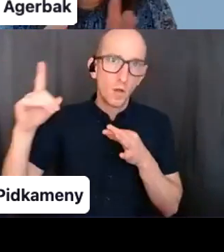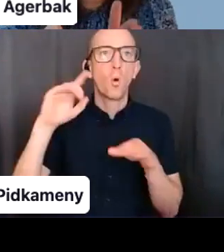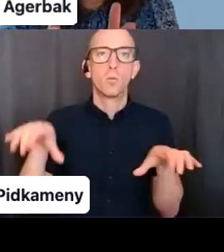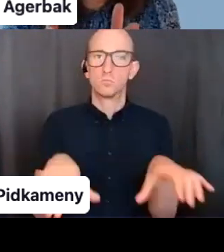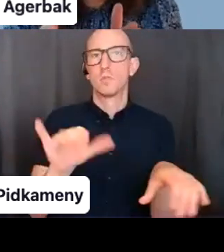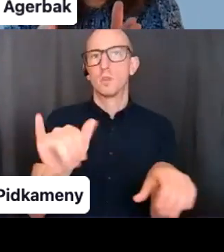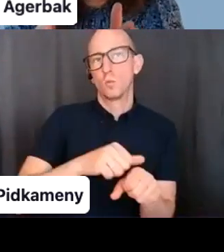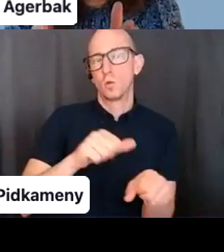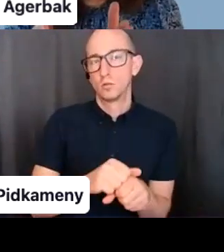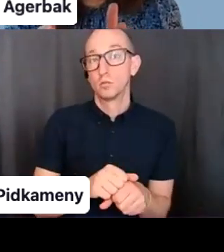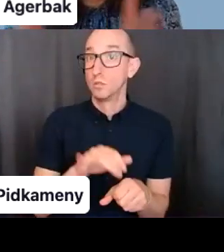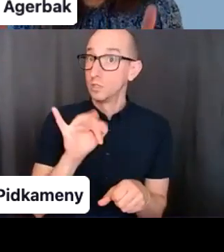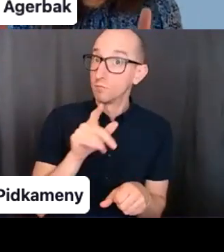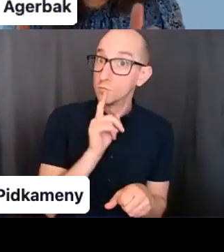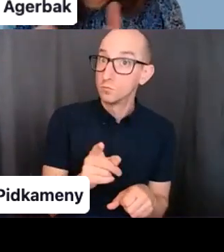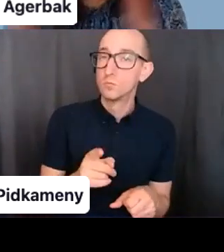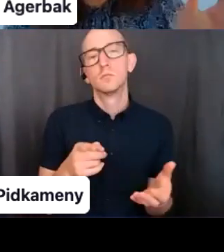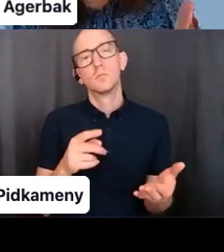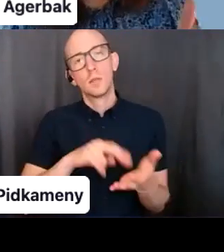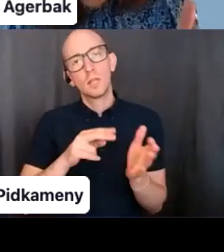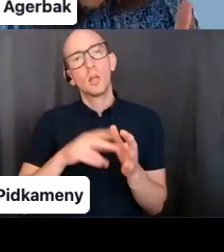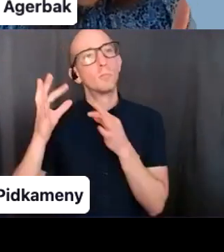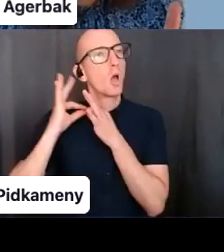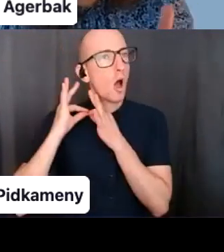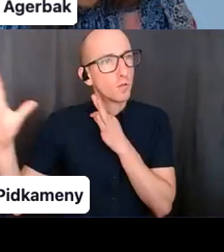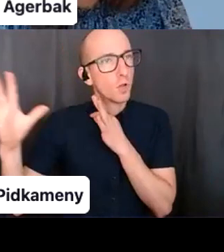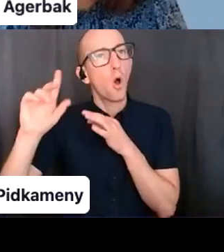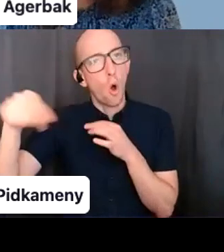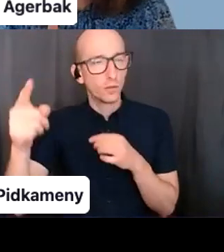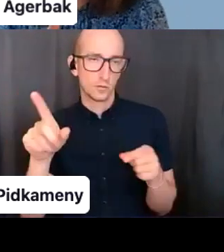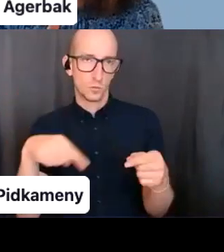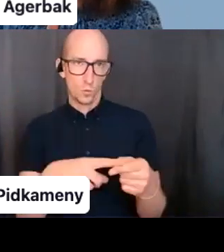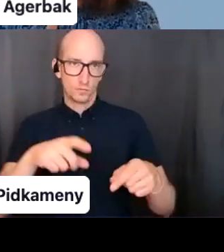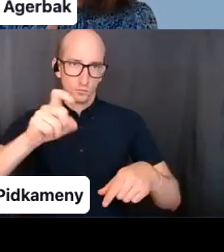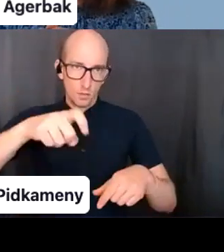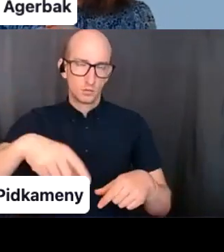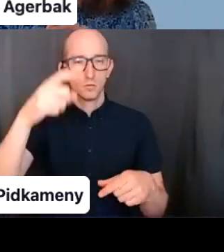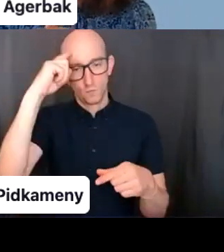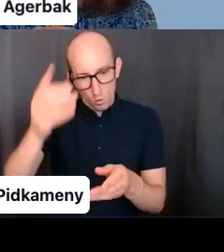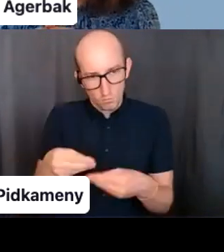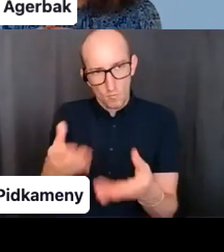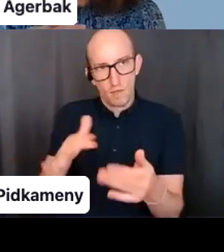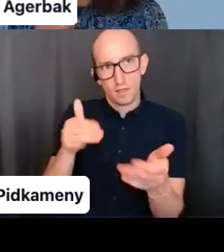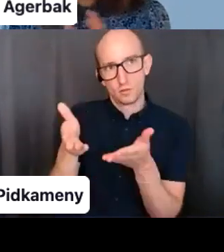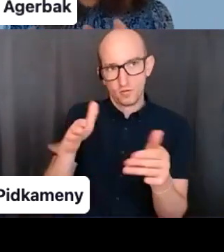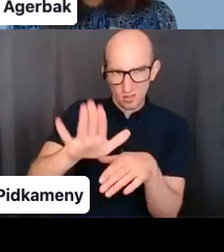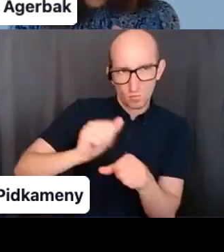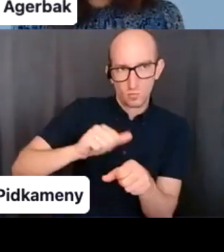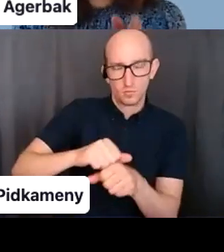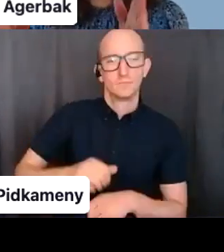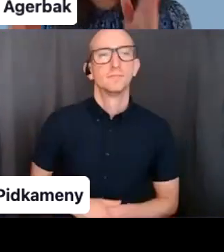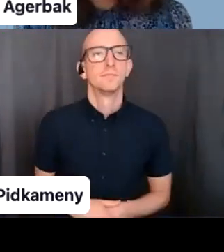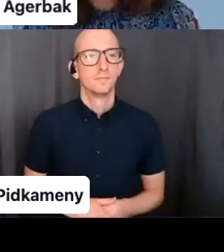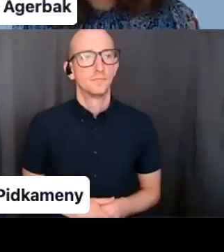they should be off leash only for the necessary amount of time to do their work.